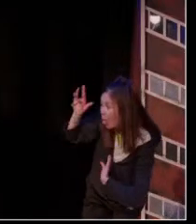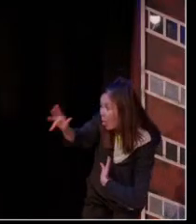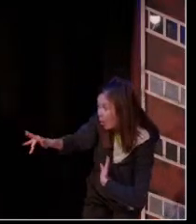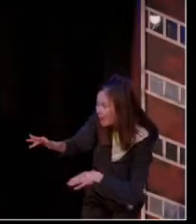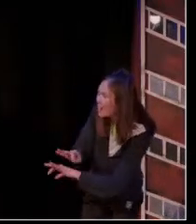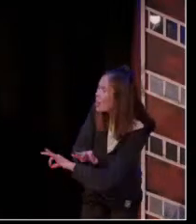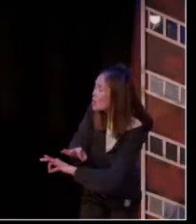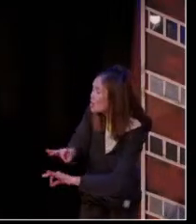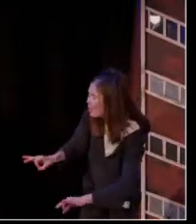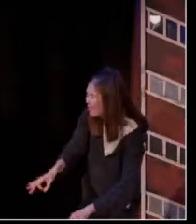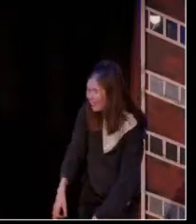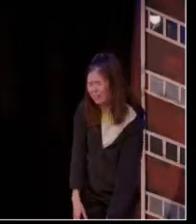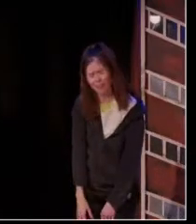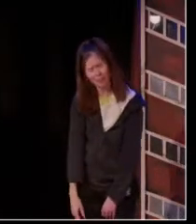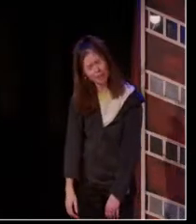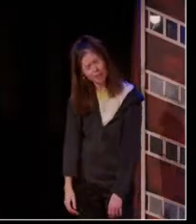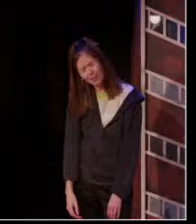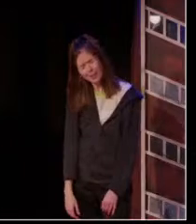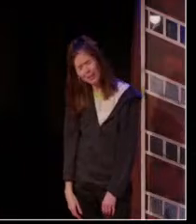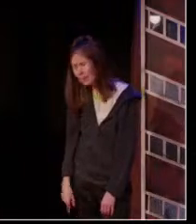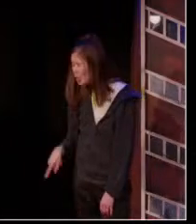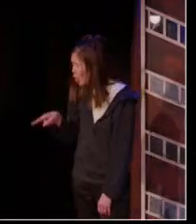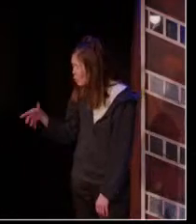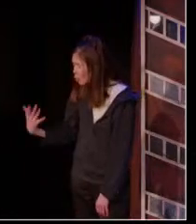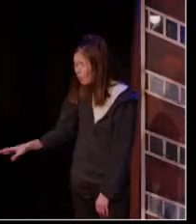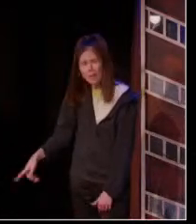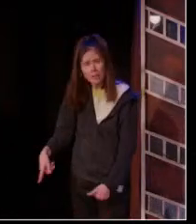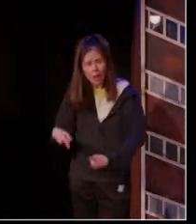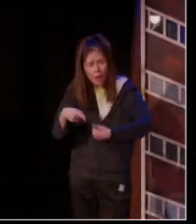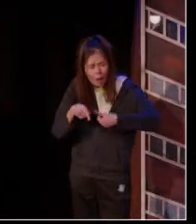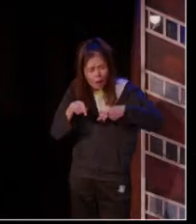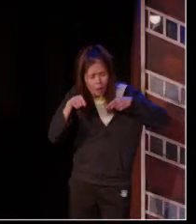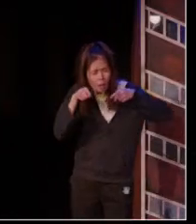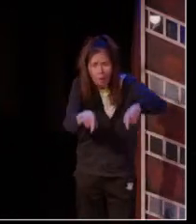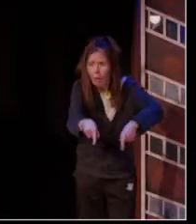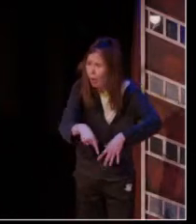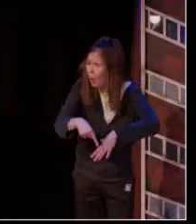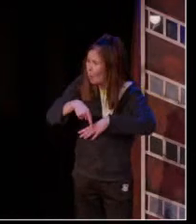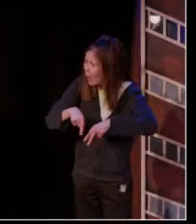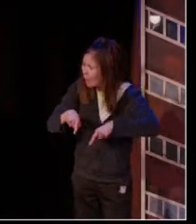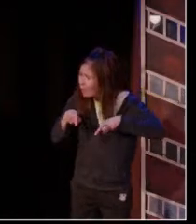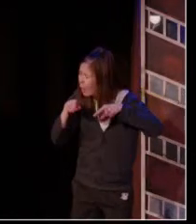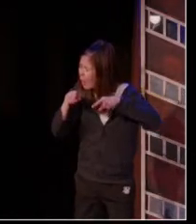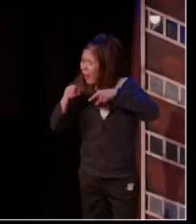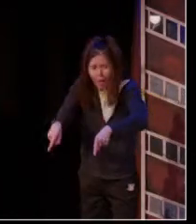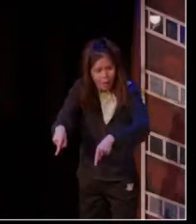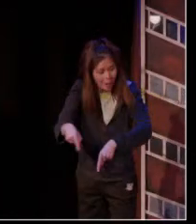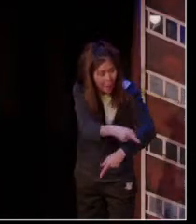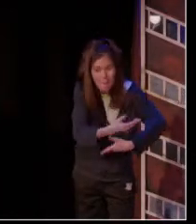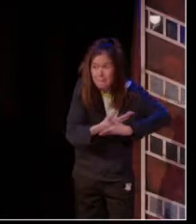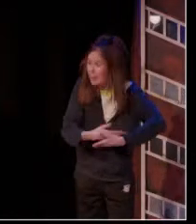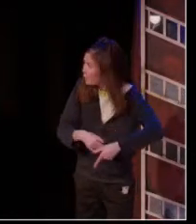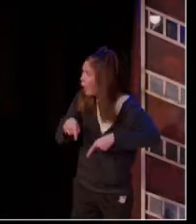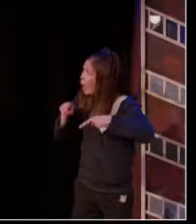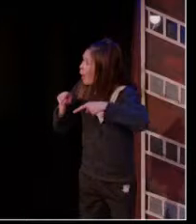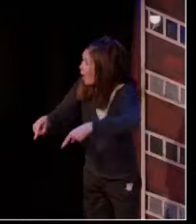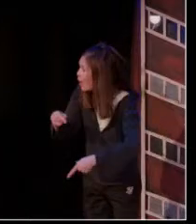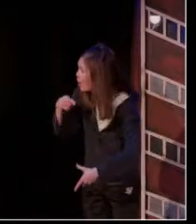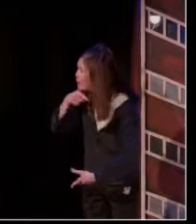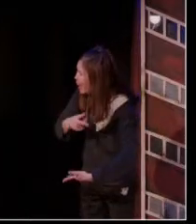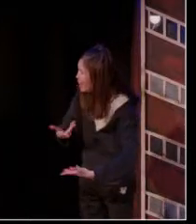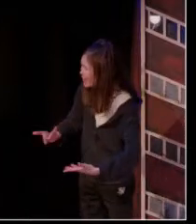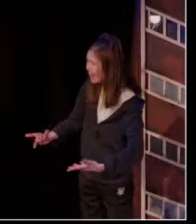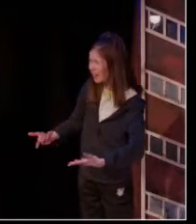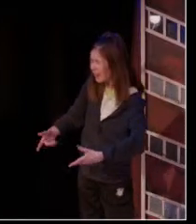himself, his wife, his brightest son, his babe, betrays to slander, whose sting is sharper than